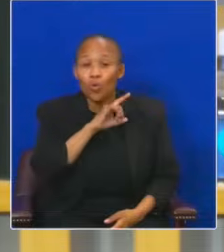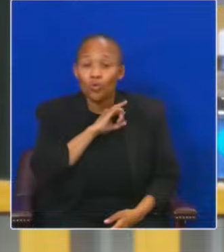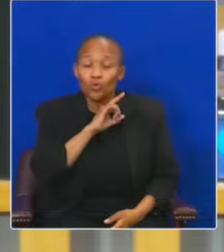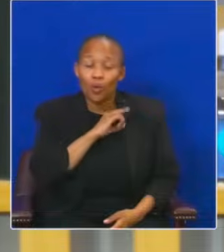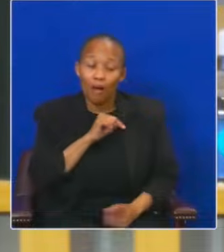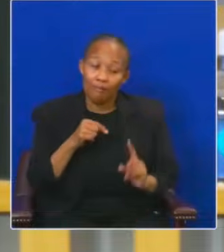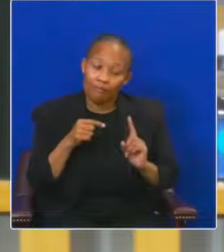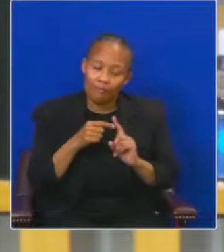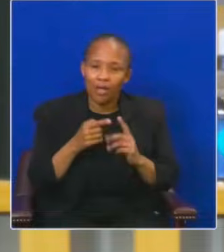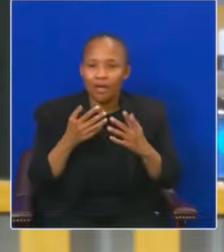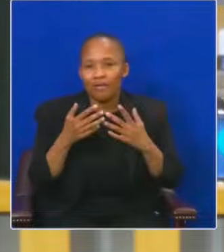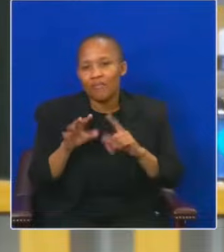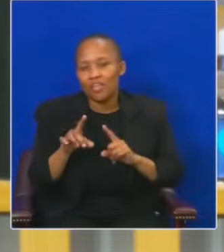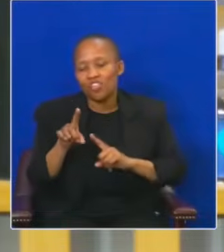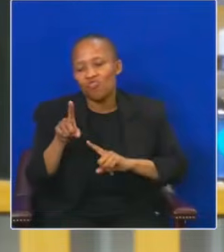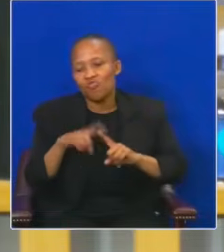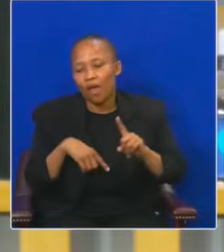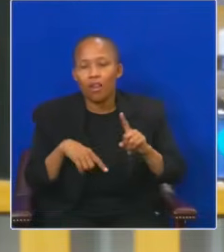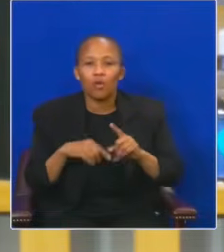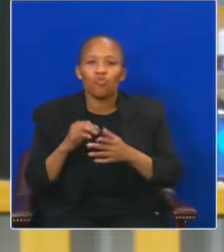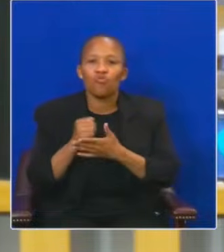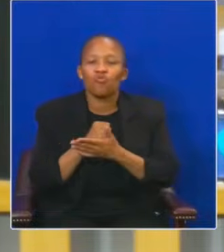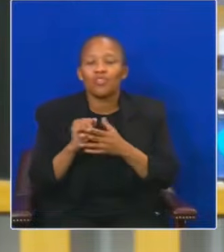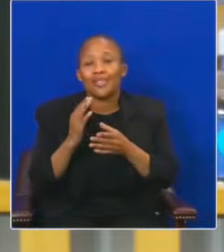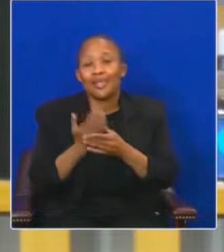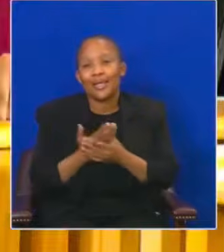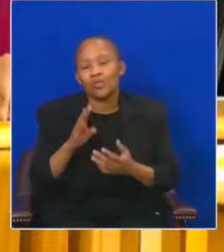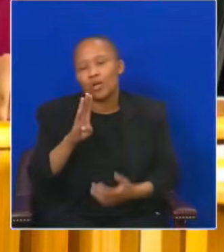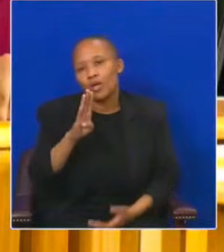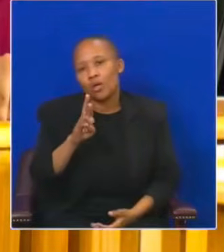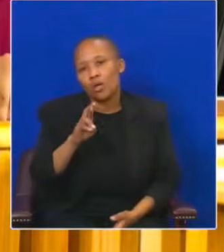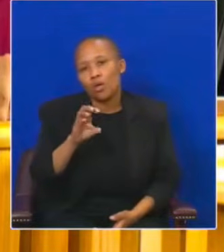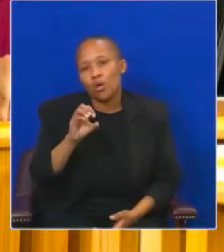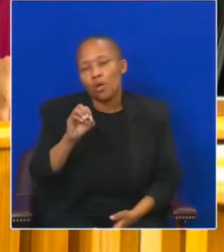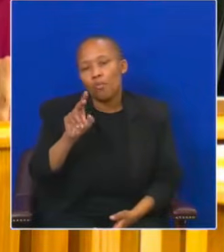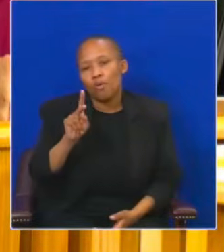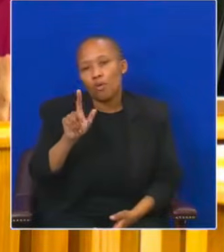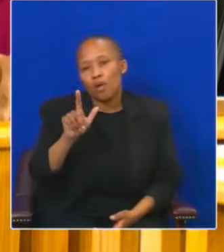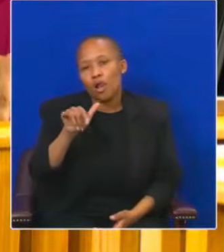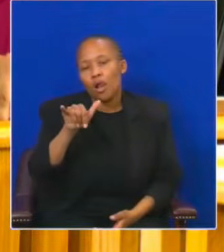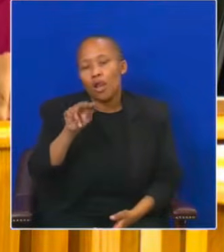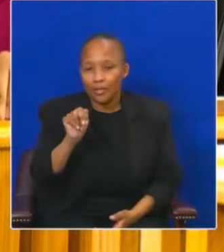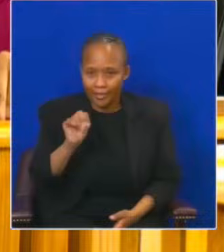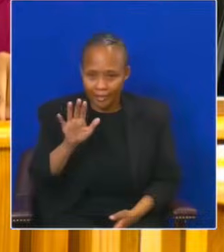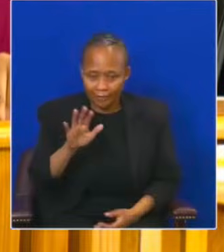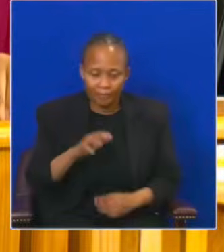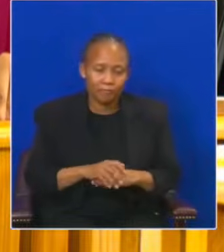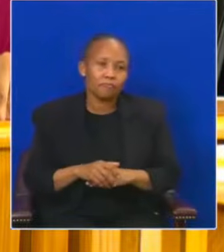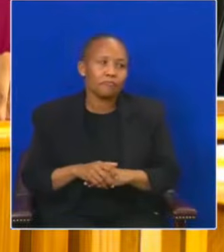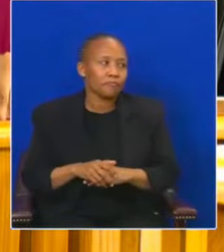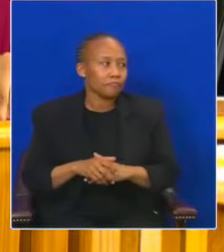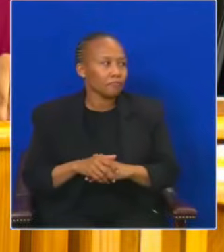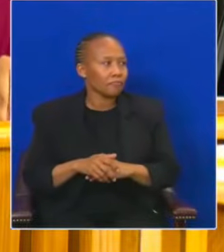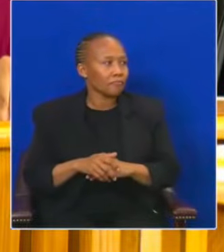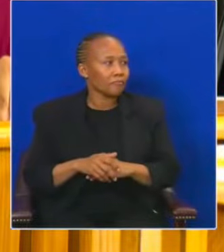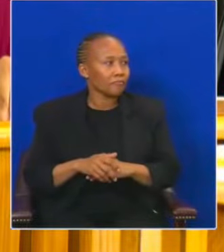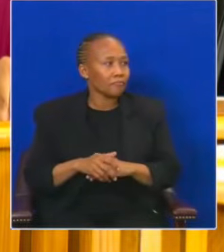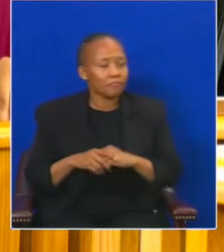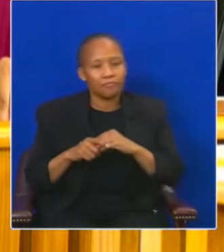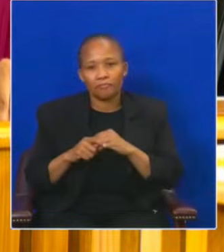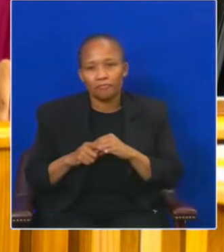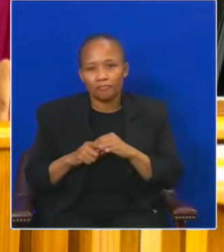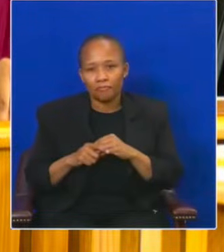Brooklyn. Thank you, Witness C. Chairperson, that brings theme number 5 to a